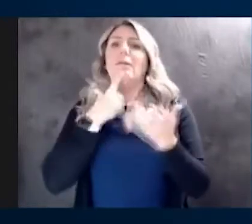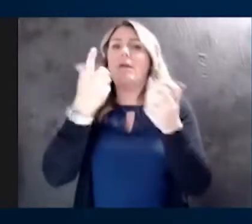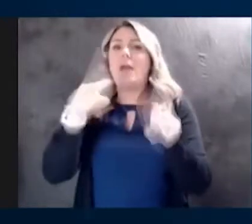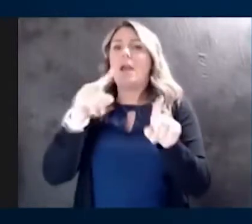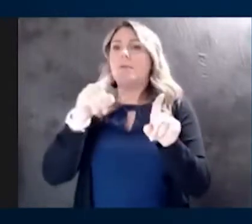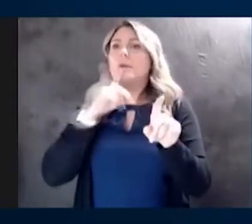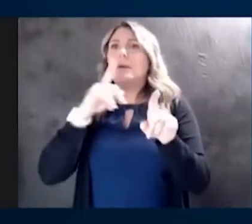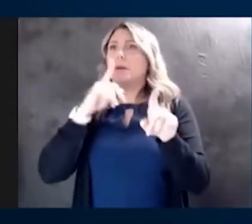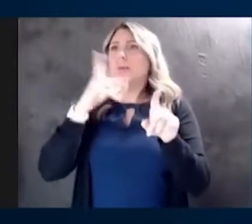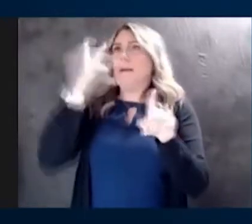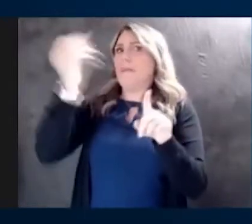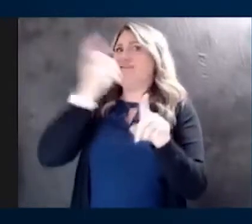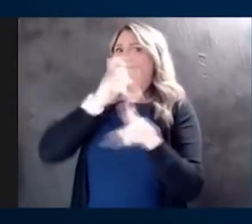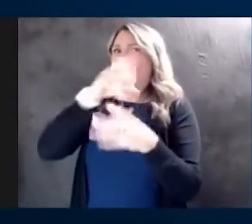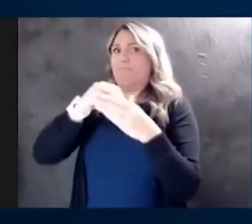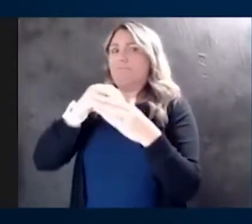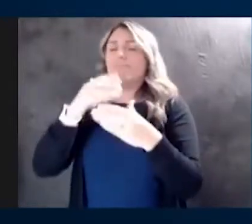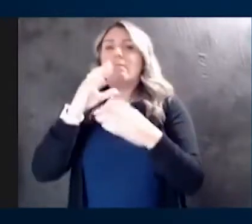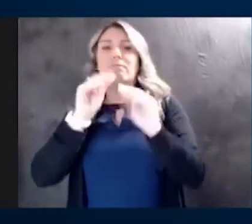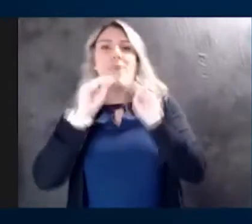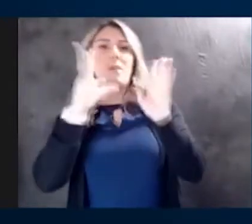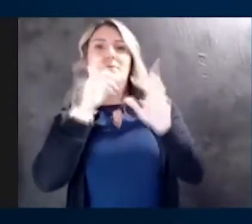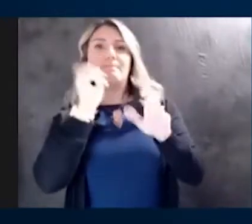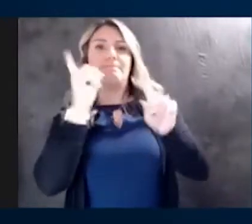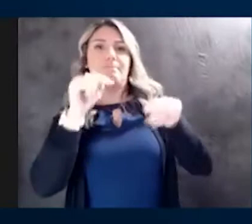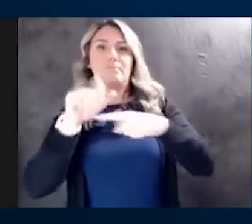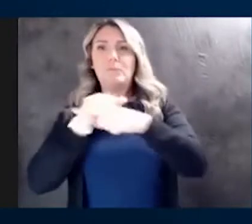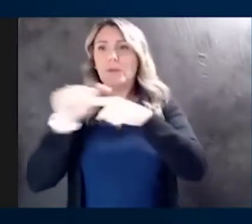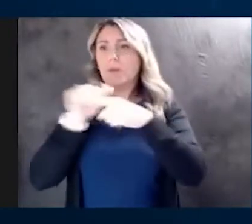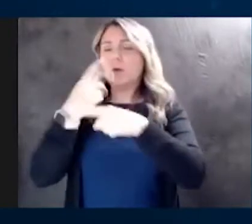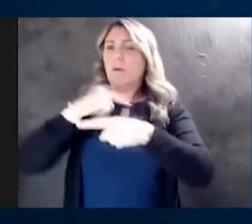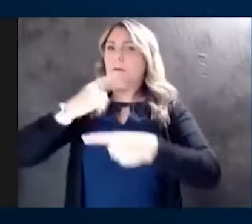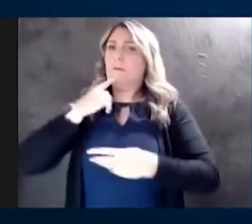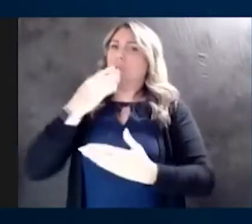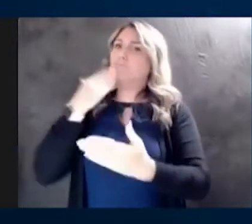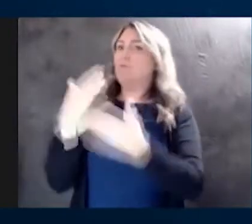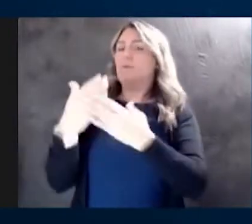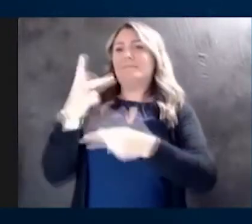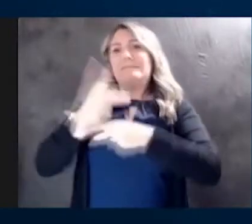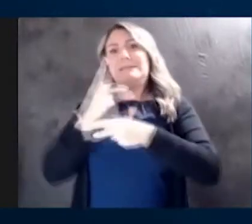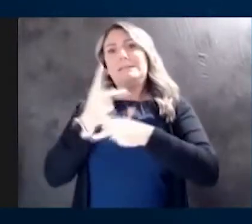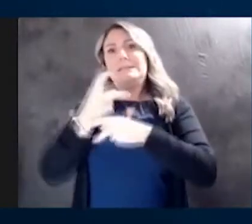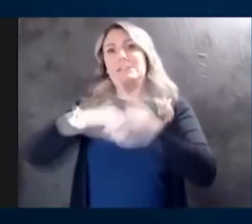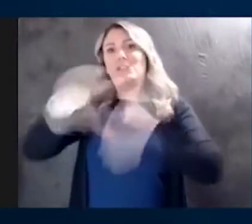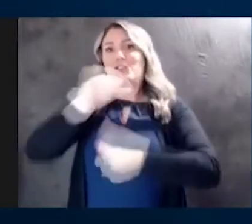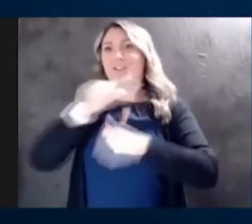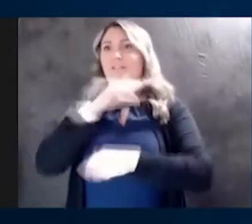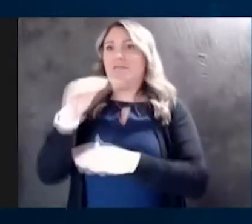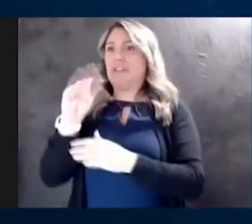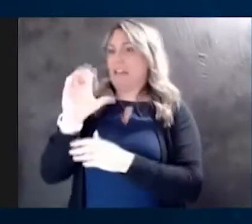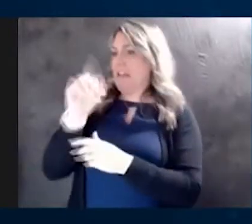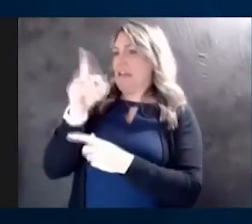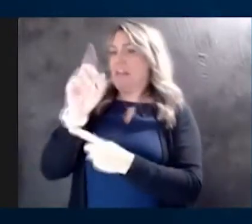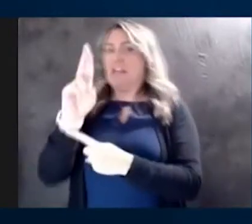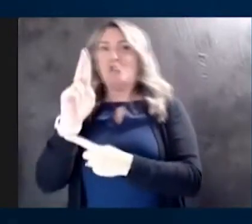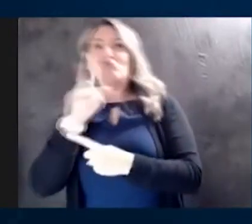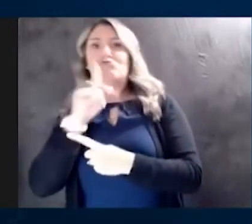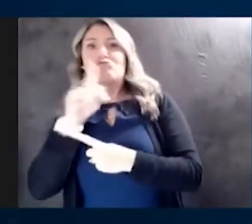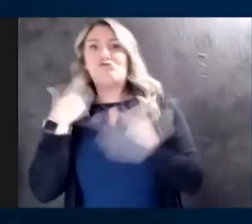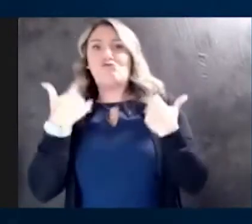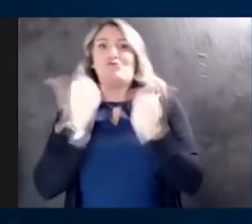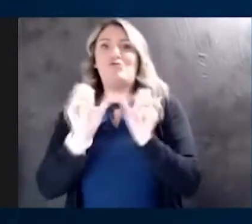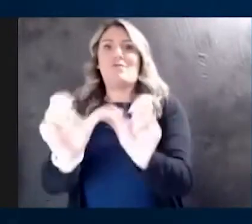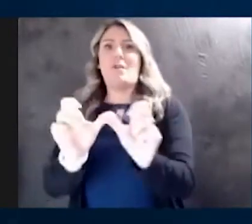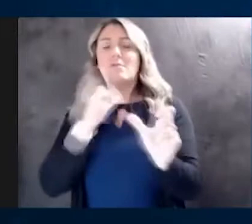people obviously did not come to practice. We all are very good at taking care of each other, being cancer survivors, and knowing that we were at a higher risk. So